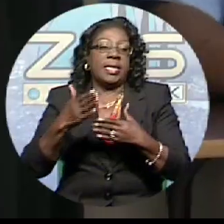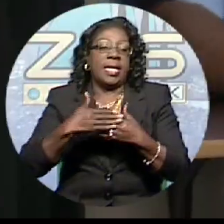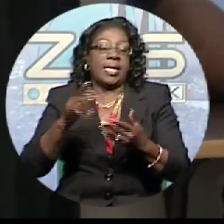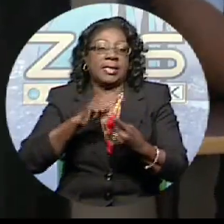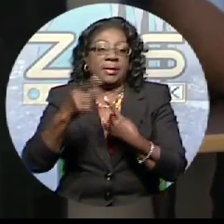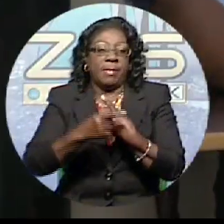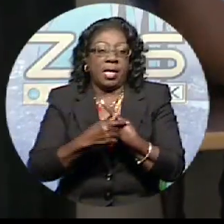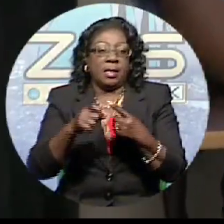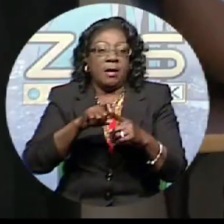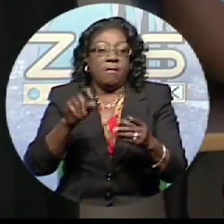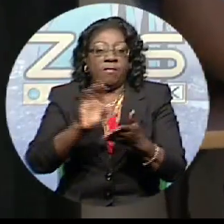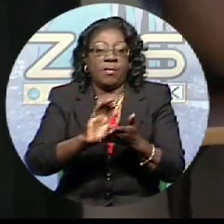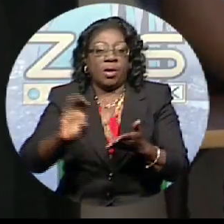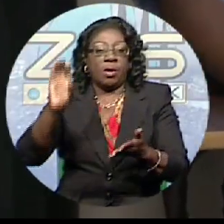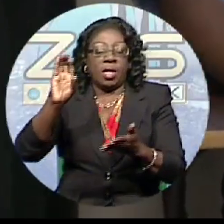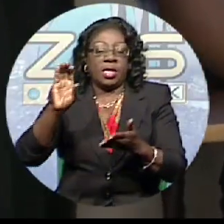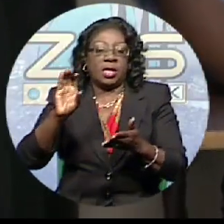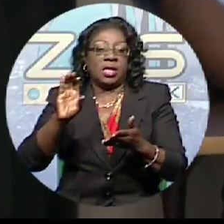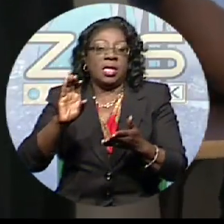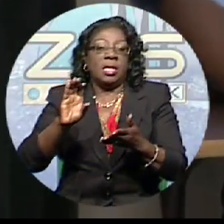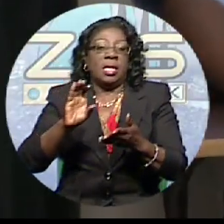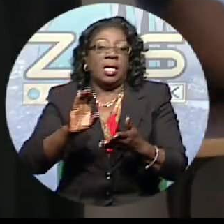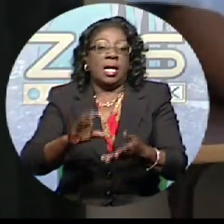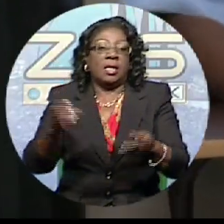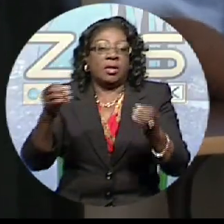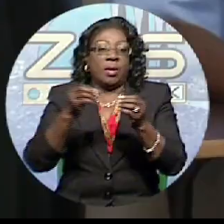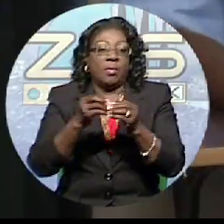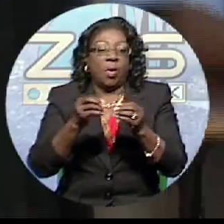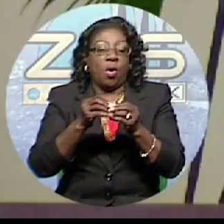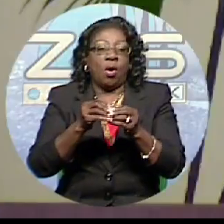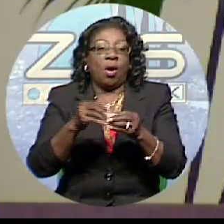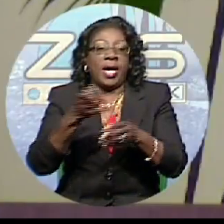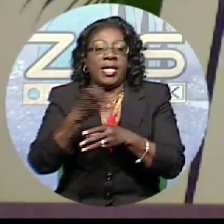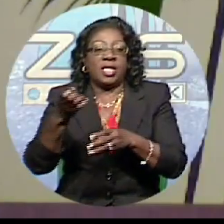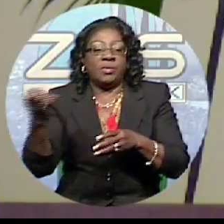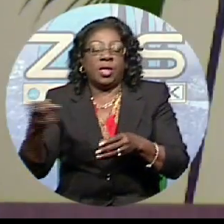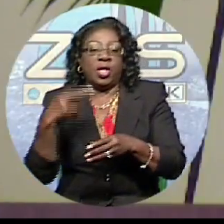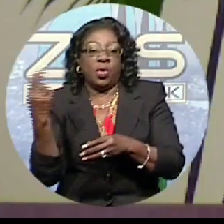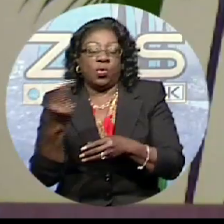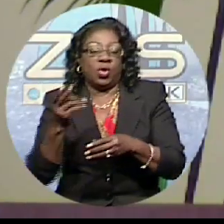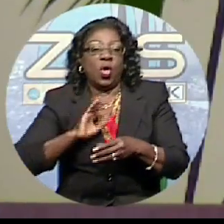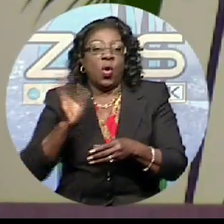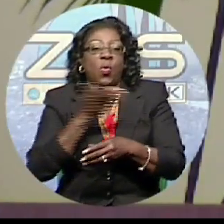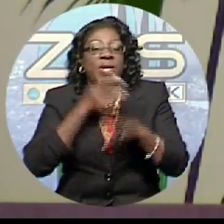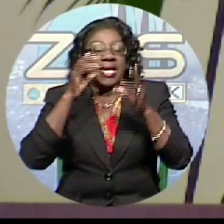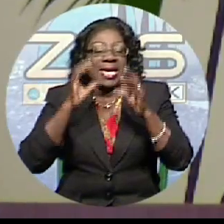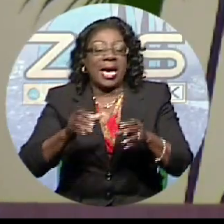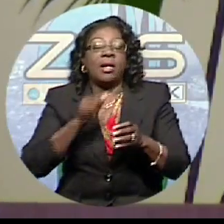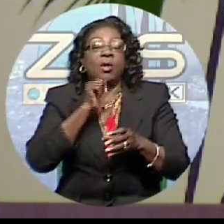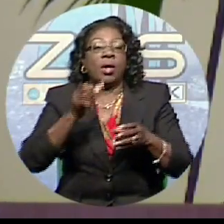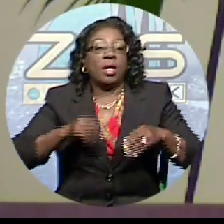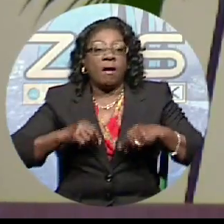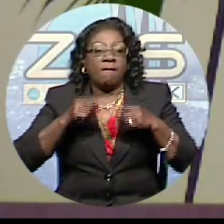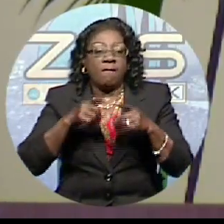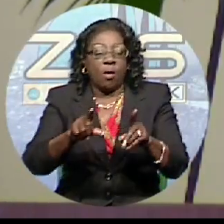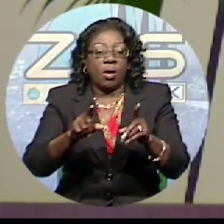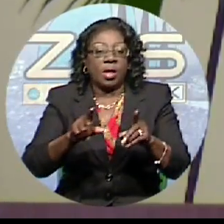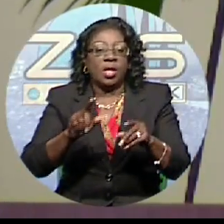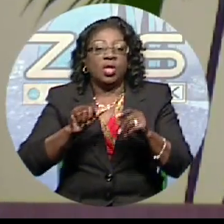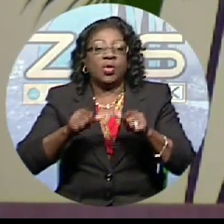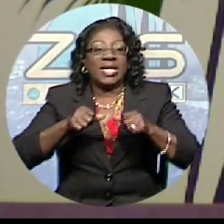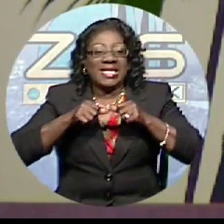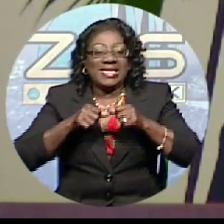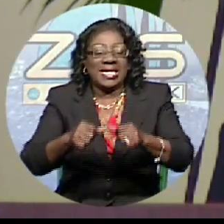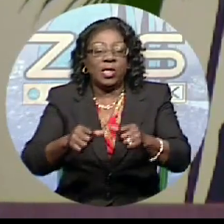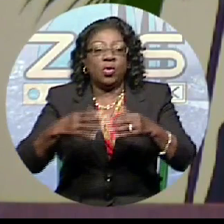secured with all of these new and increased measures added to the fight against crime. We cannot afford to continue